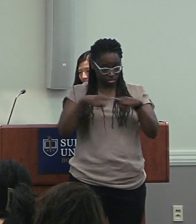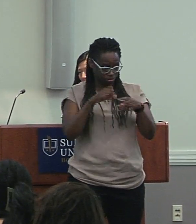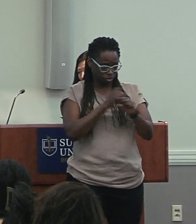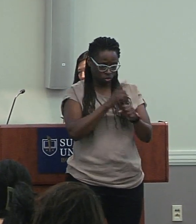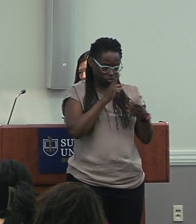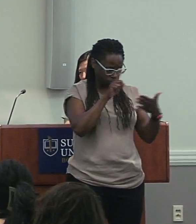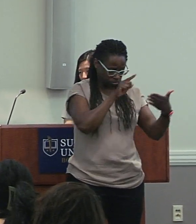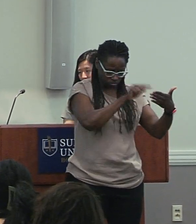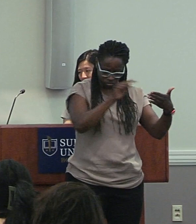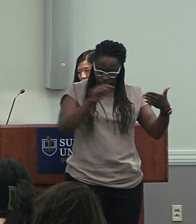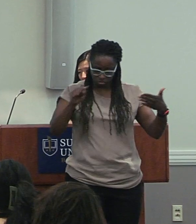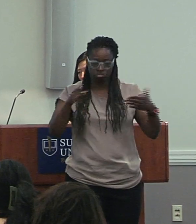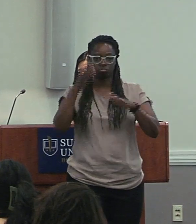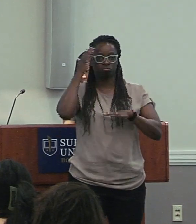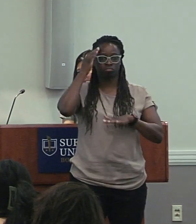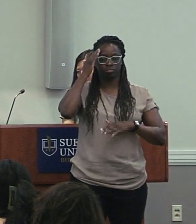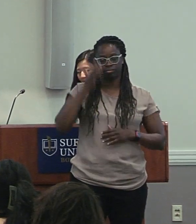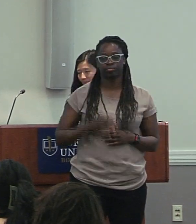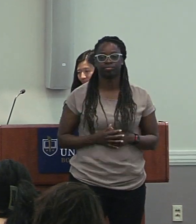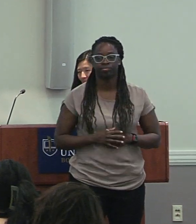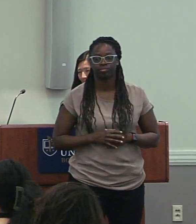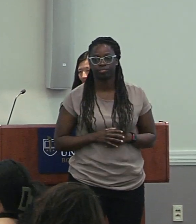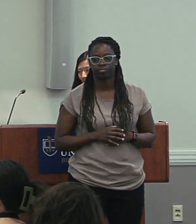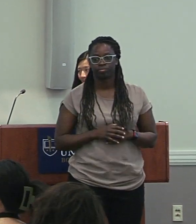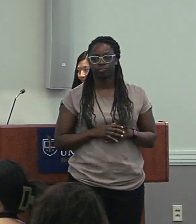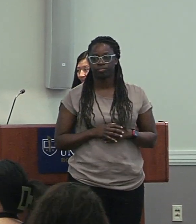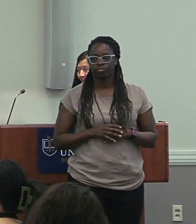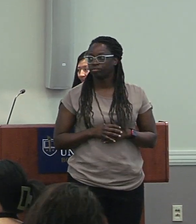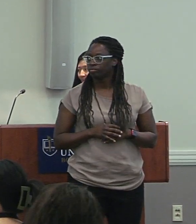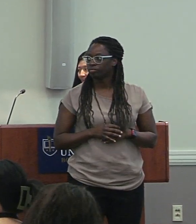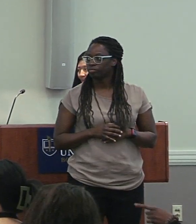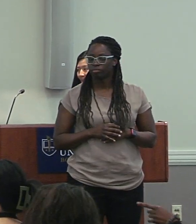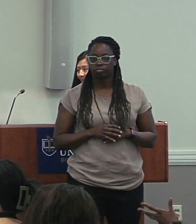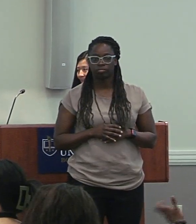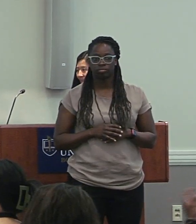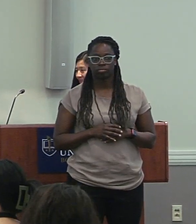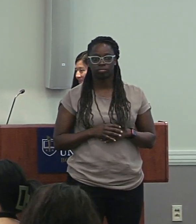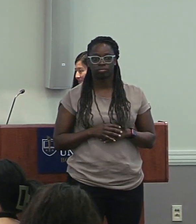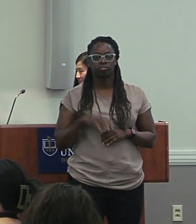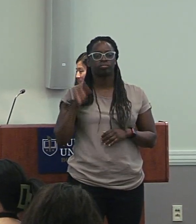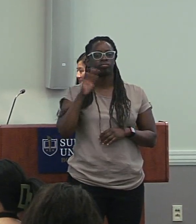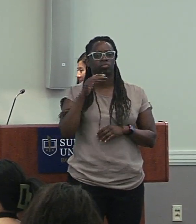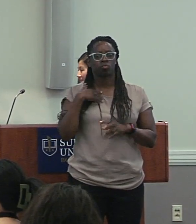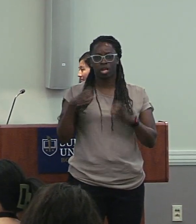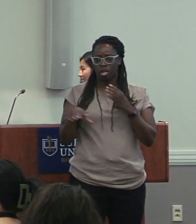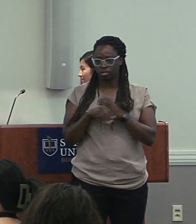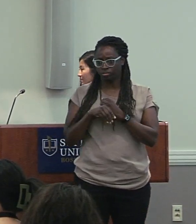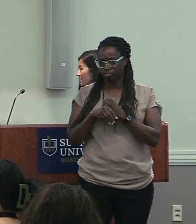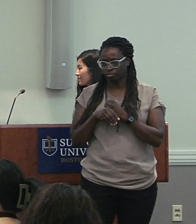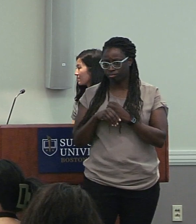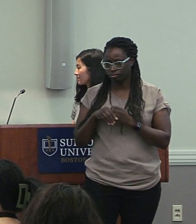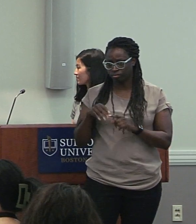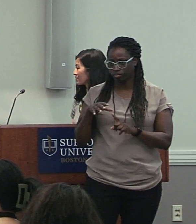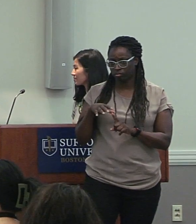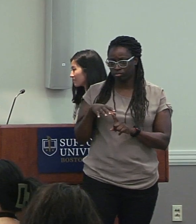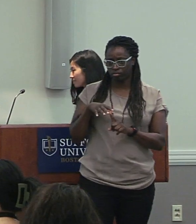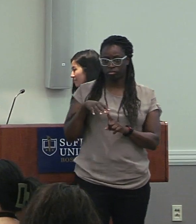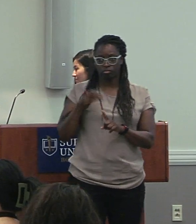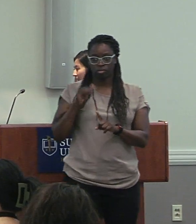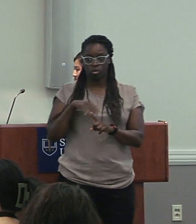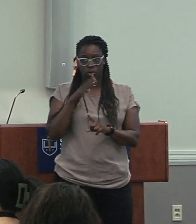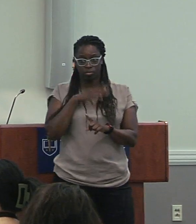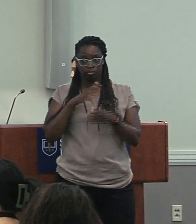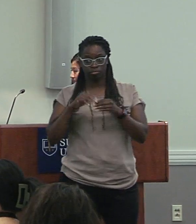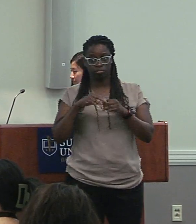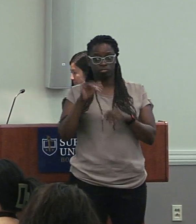through those escalators. Can I just add something? For MGH, we have a lot of patients that